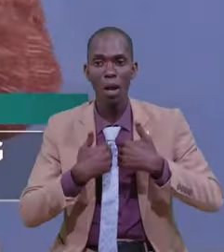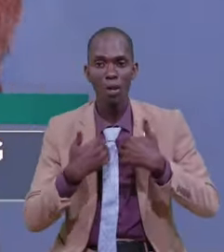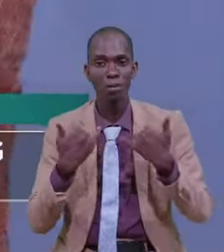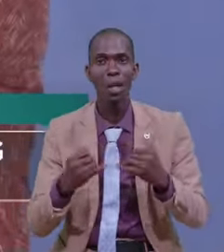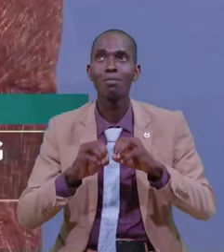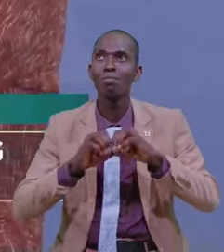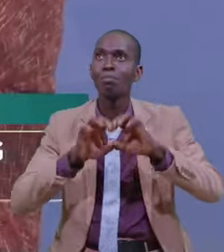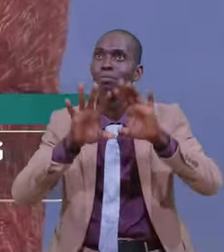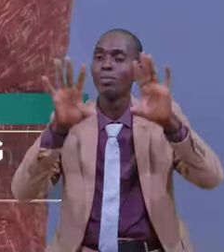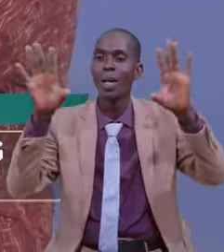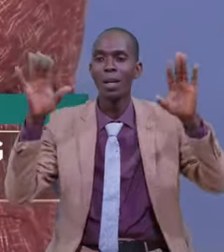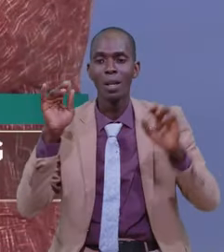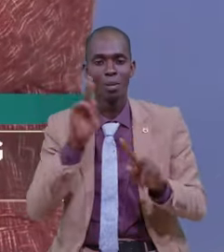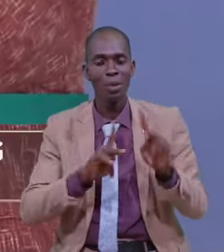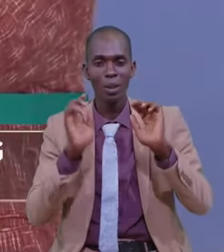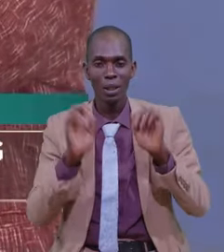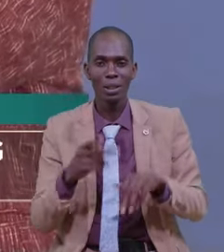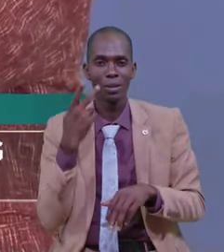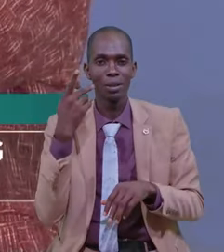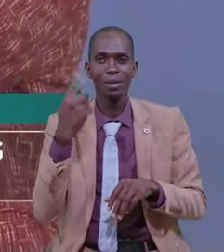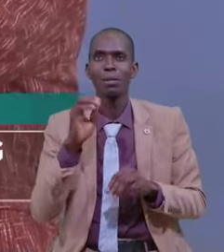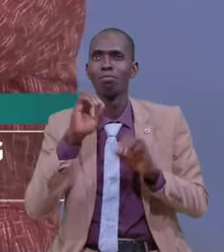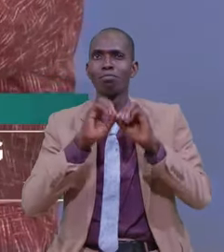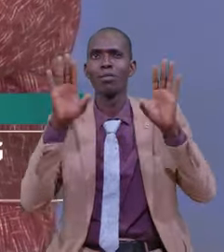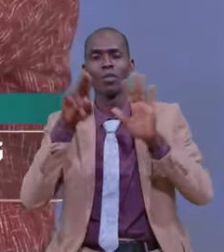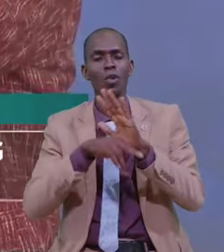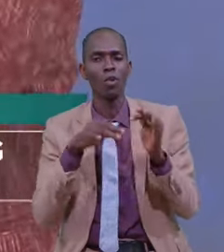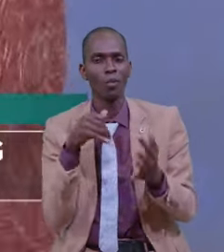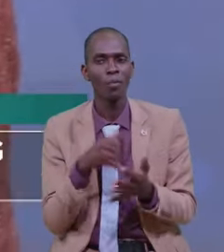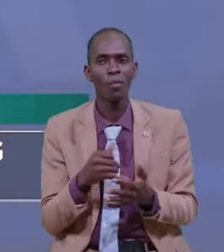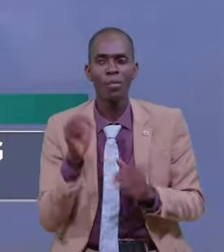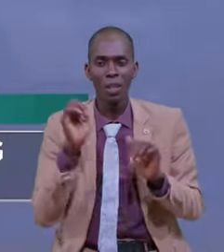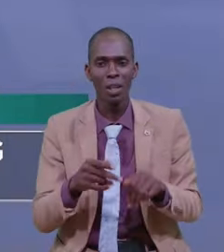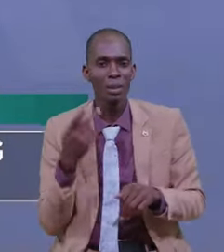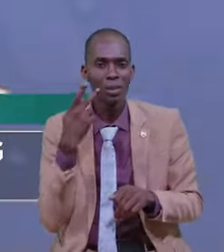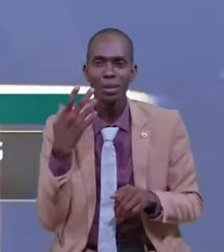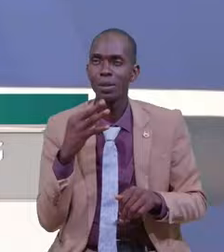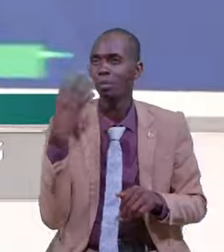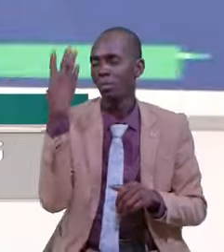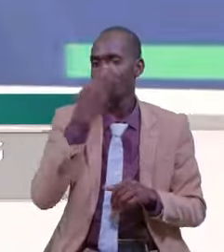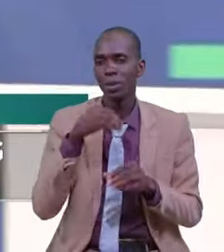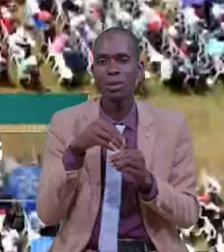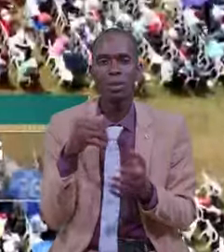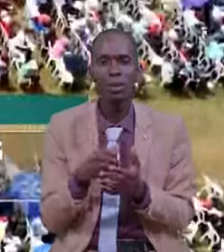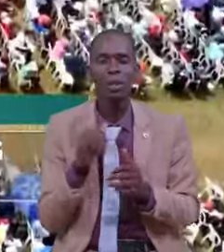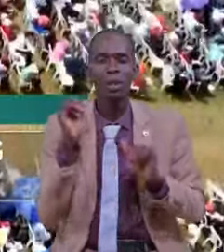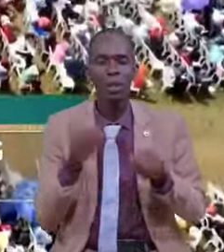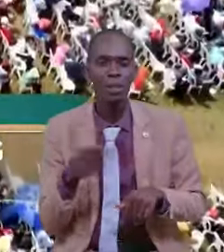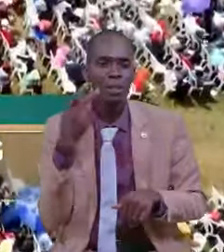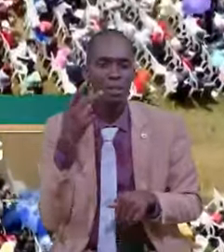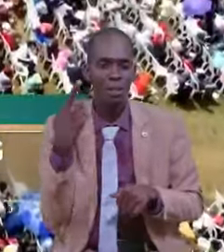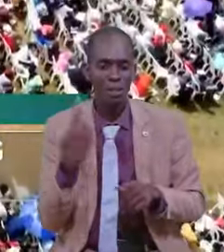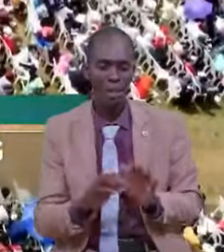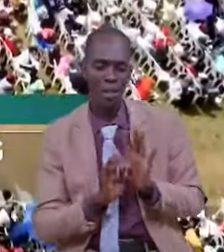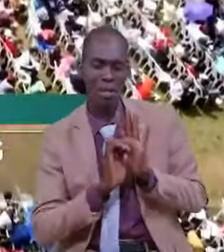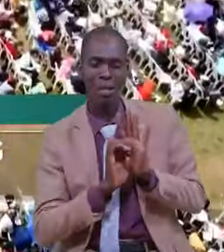and people can see the light of that. They can see the encouragement in that. They can see the model you are setting